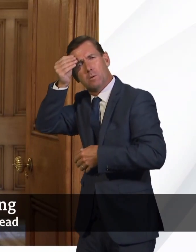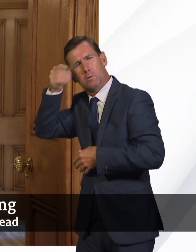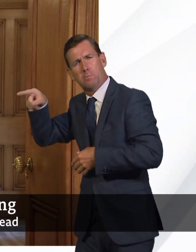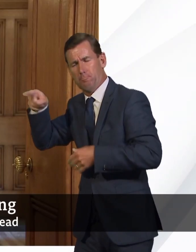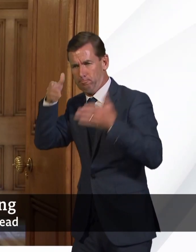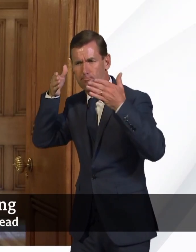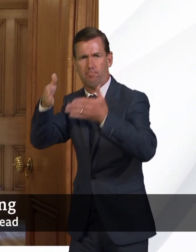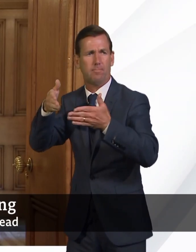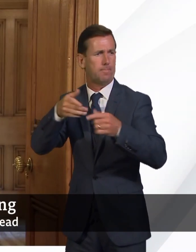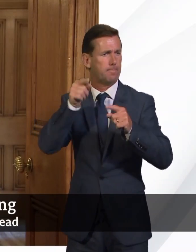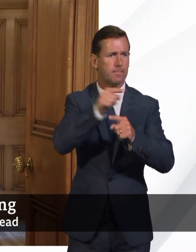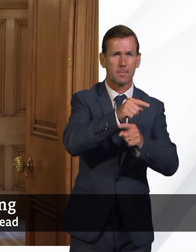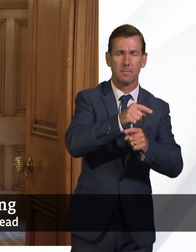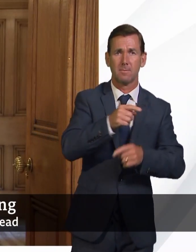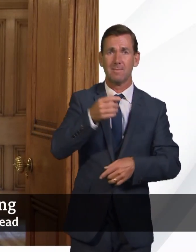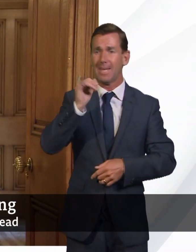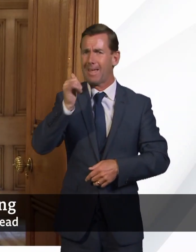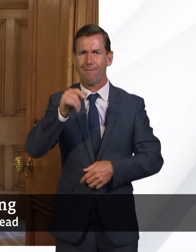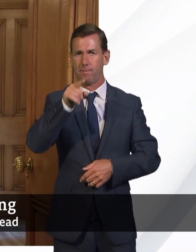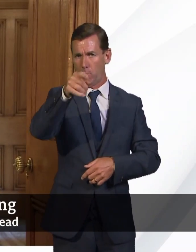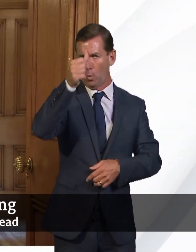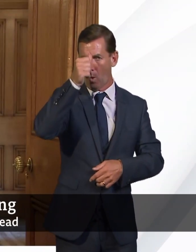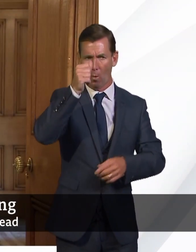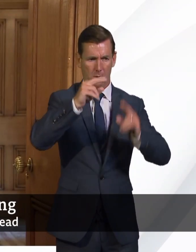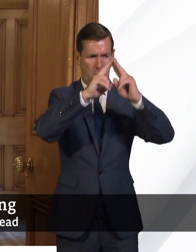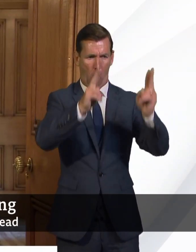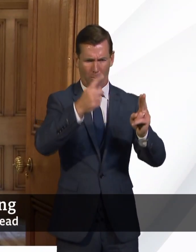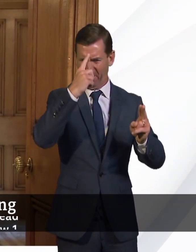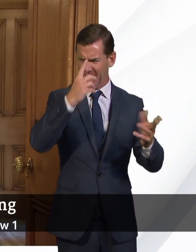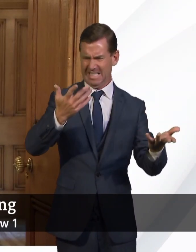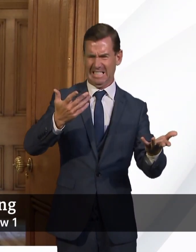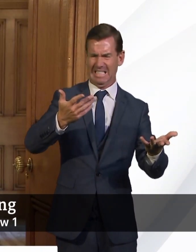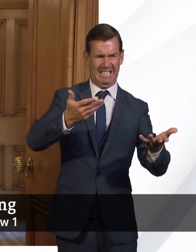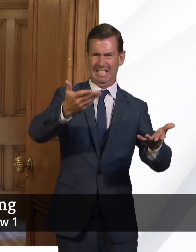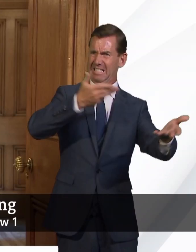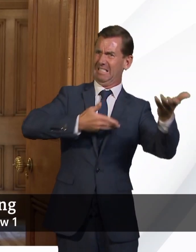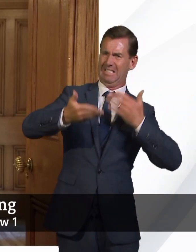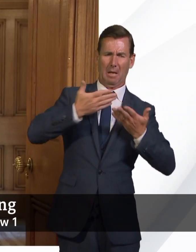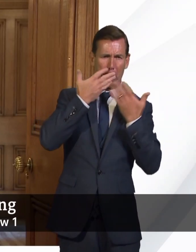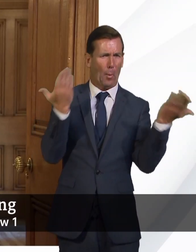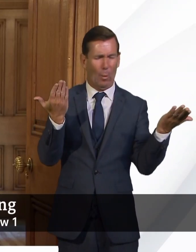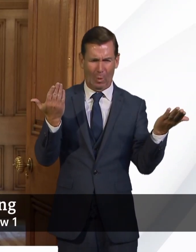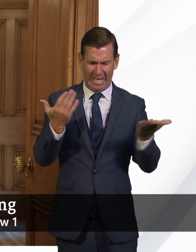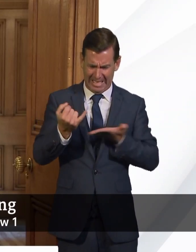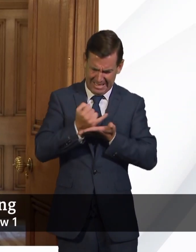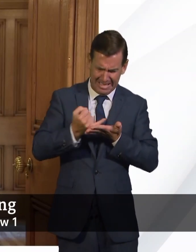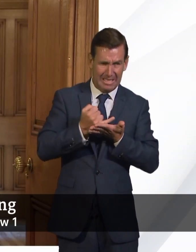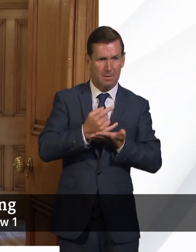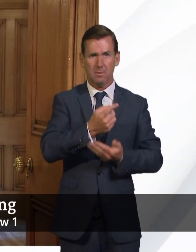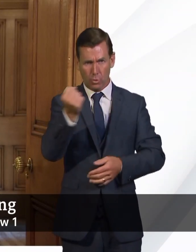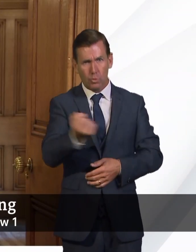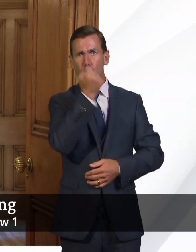So if there is an individual care home that thinks they're not getting what is clinically needed, then of course they should get in